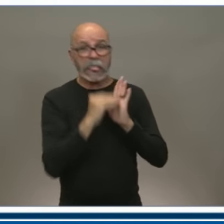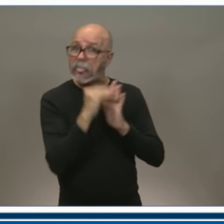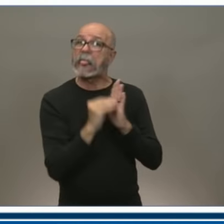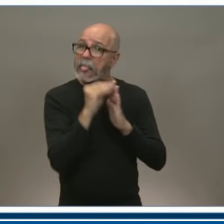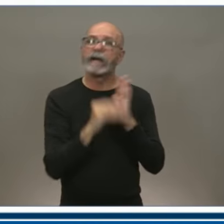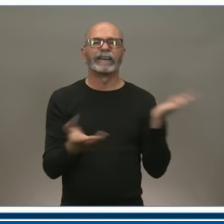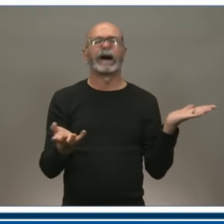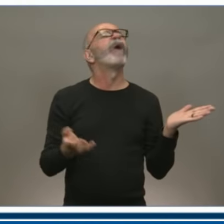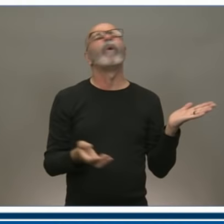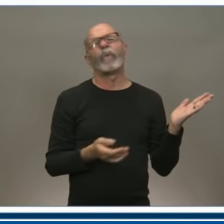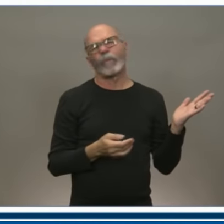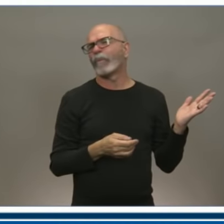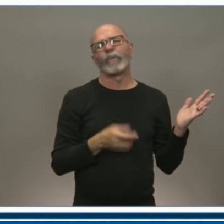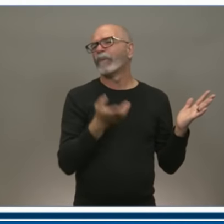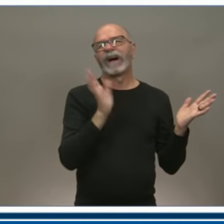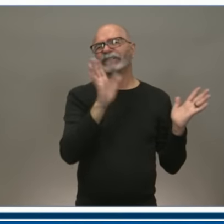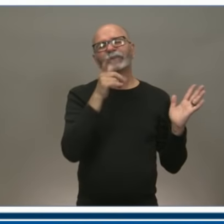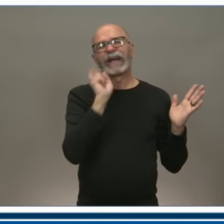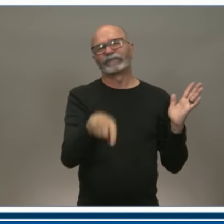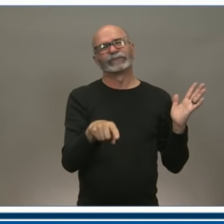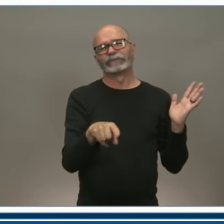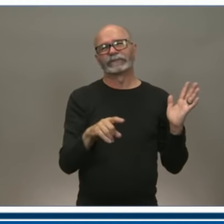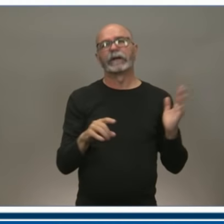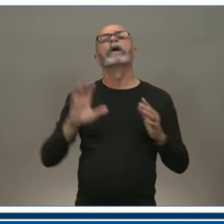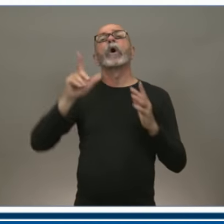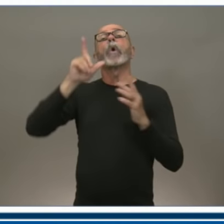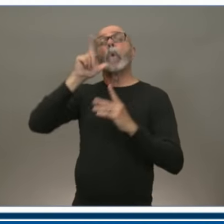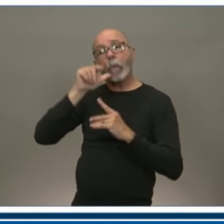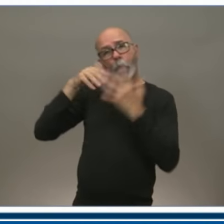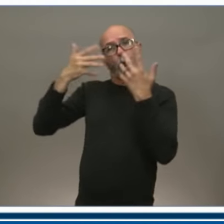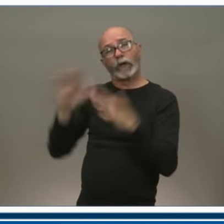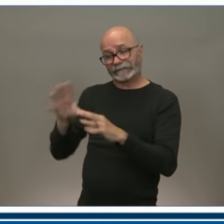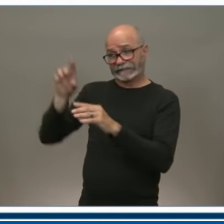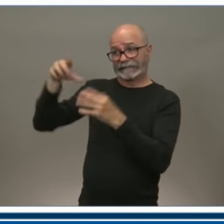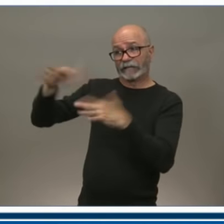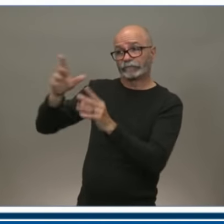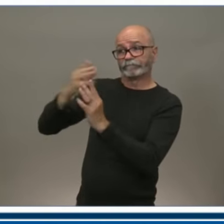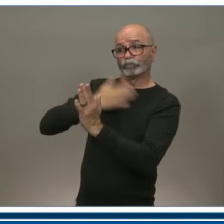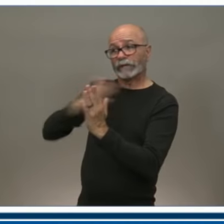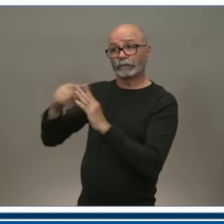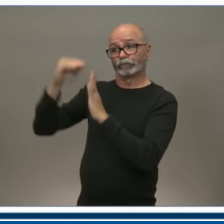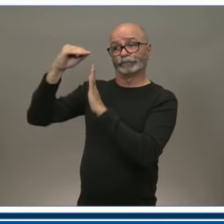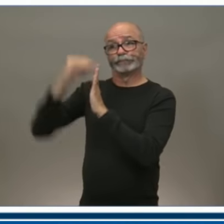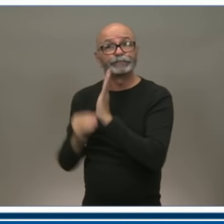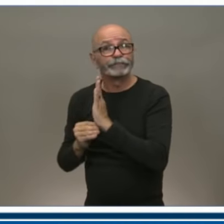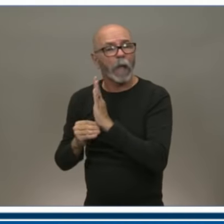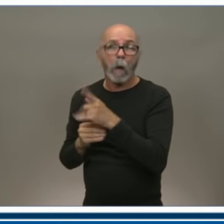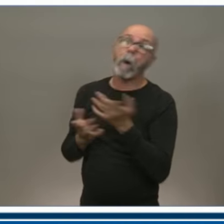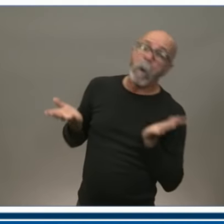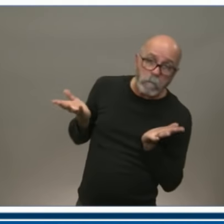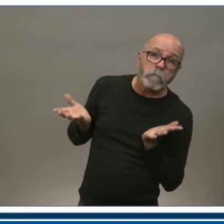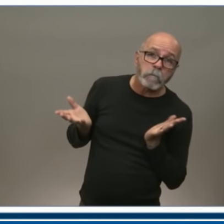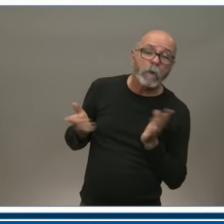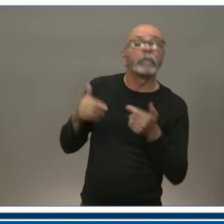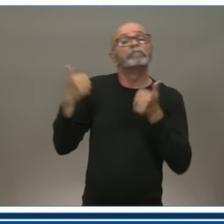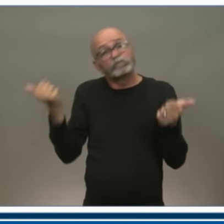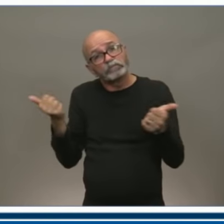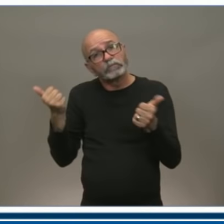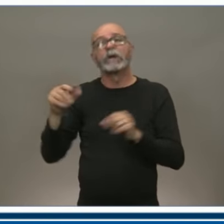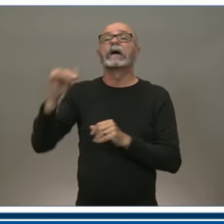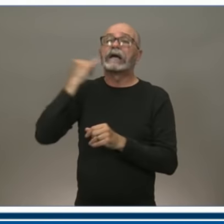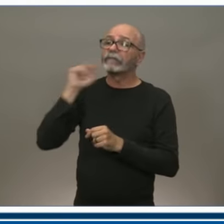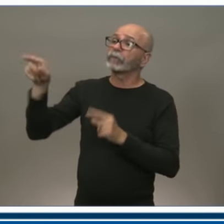in businesses where it's able to do it and then people have to register in some way, we're expecting that they're going to do